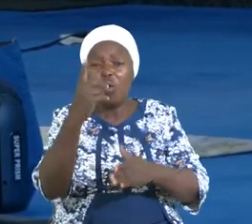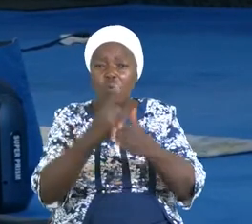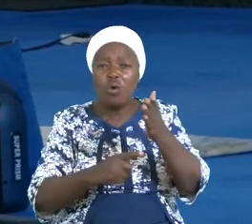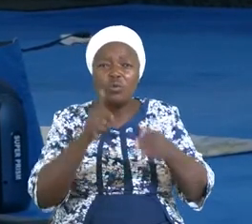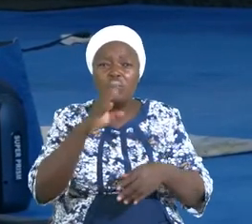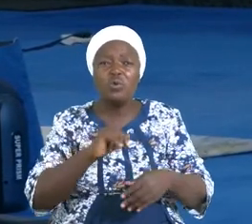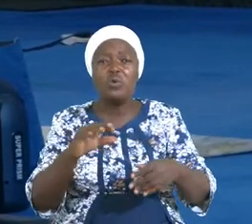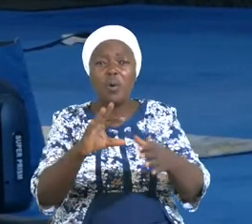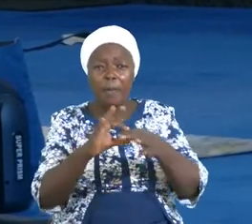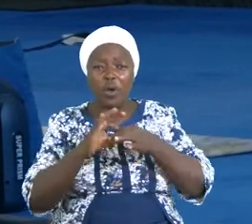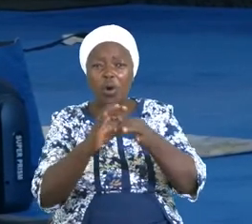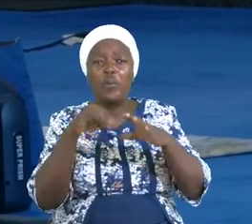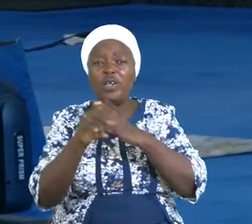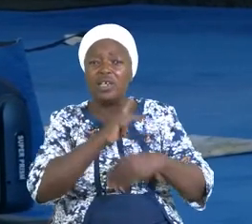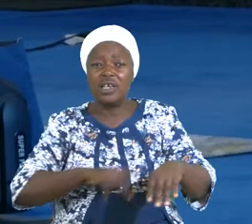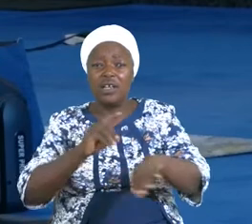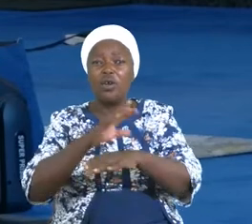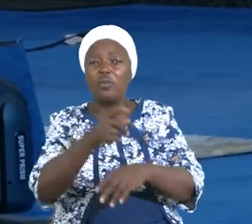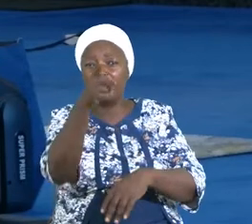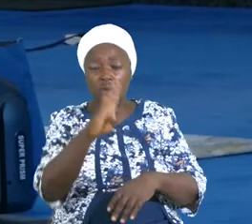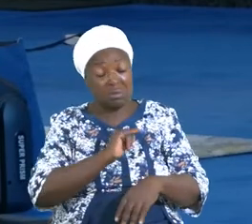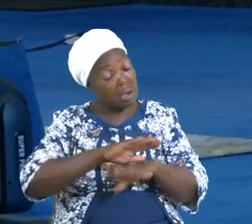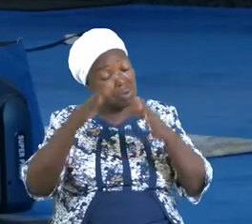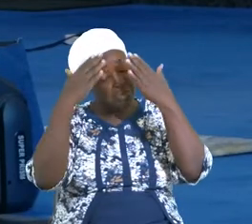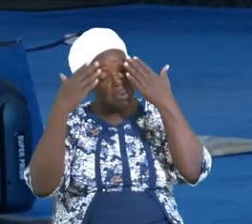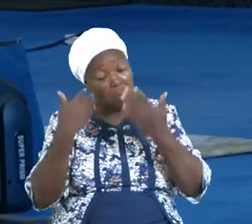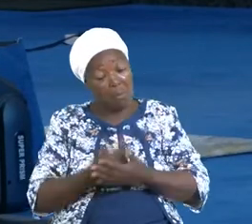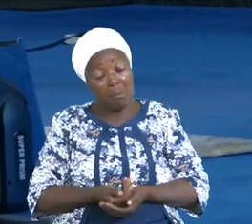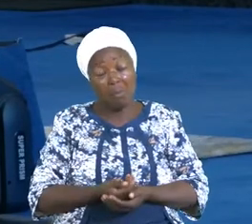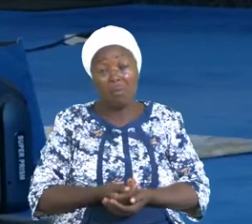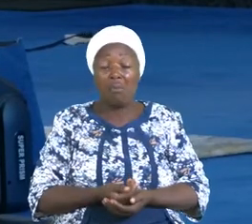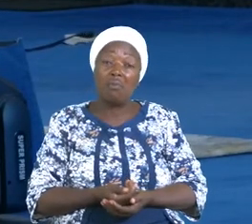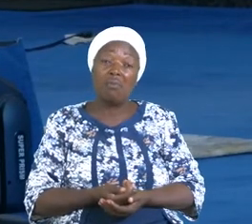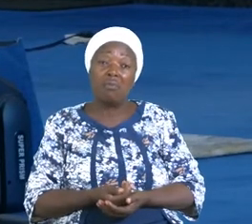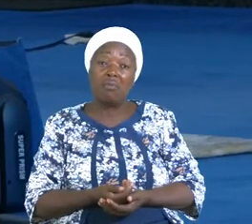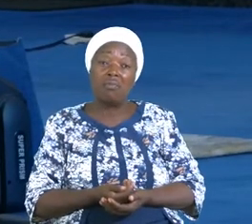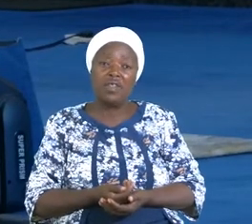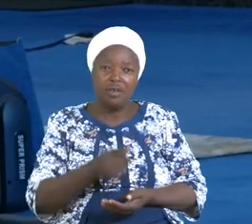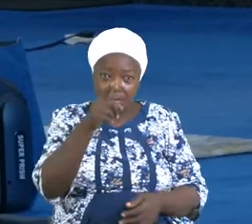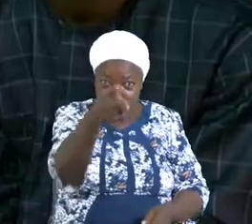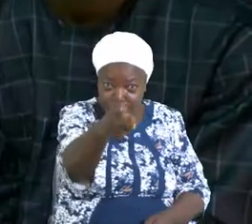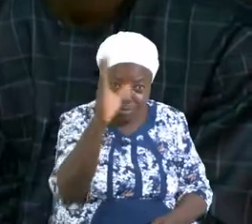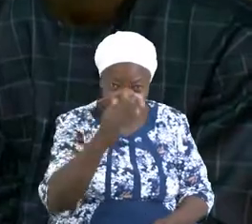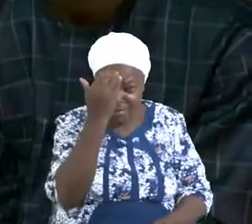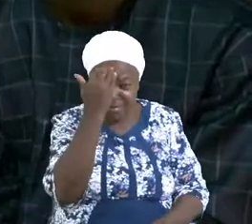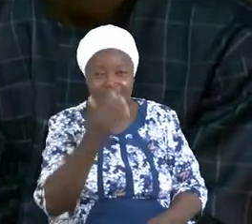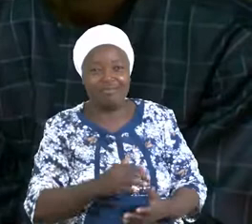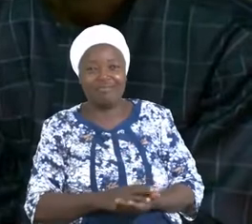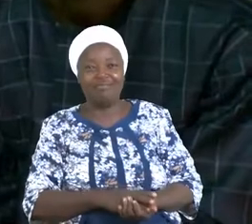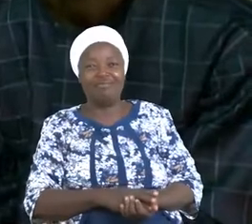in the kingdom of God? I don't know. You will know. Yeah.